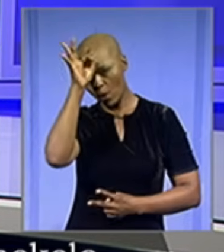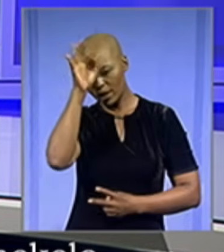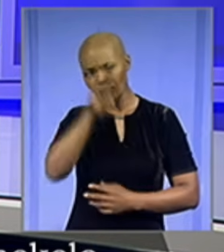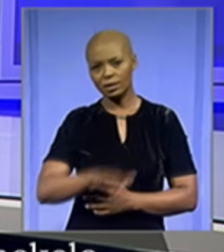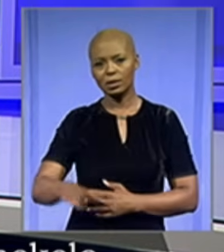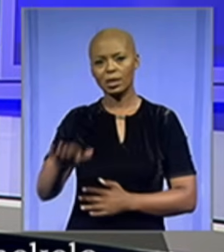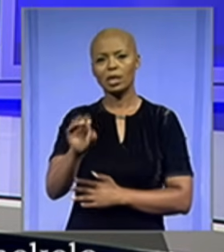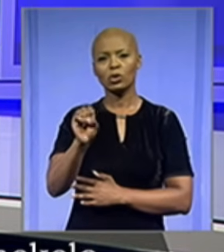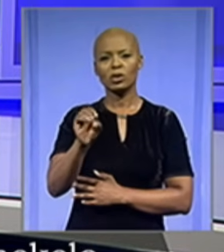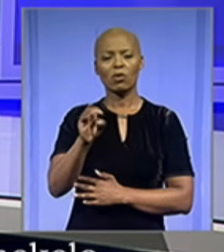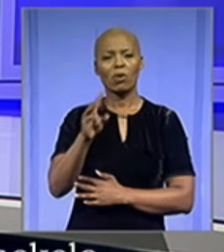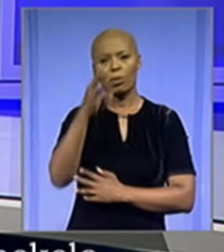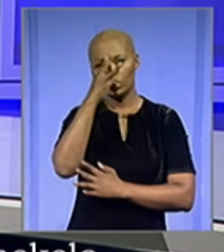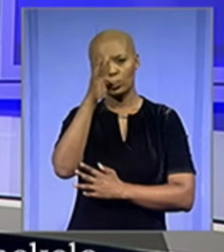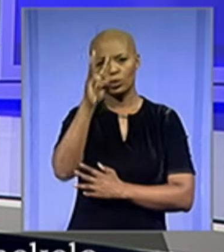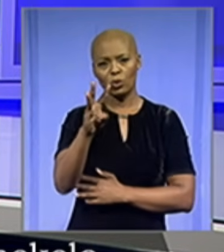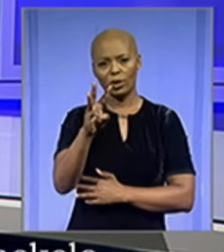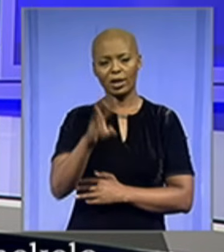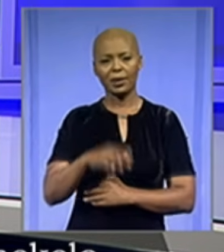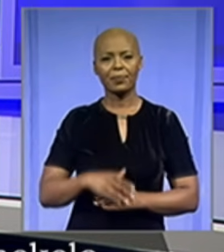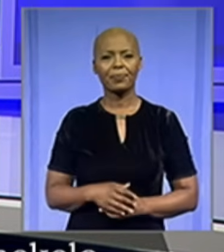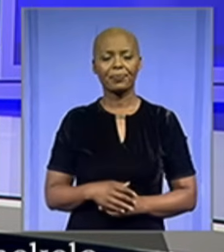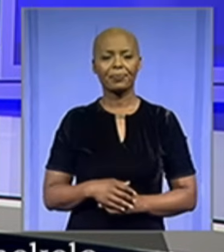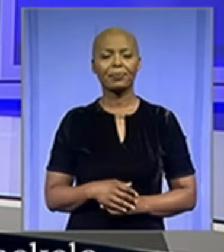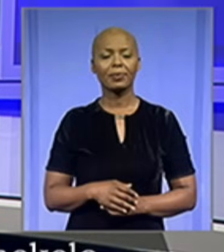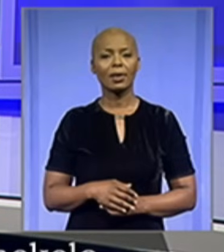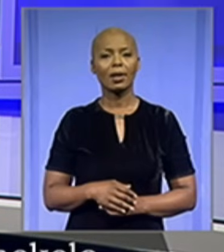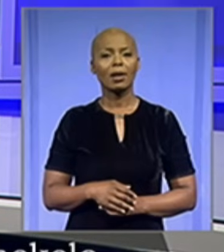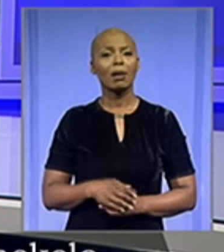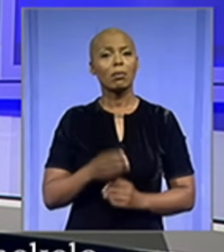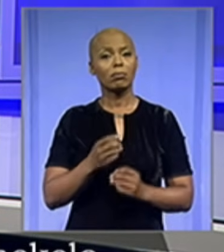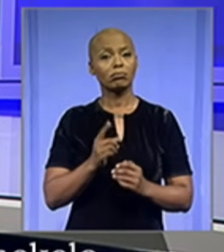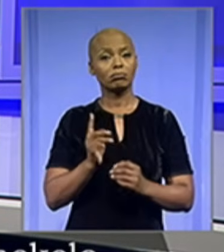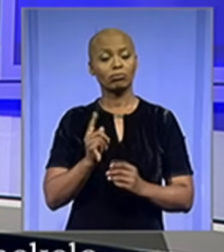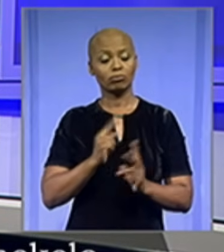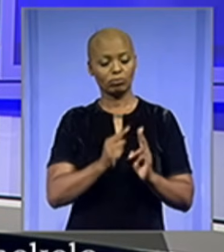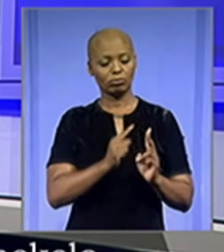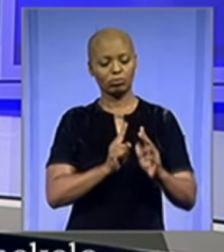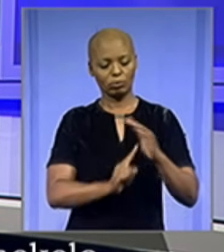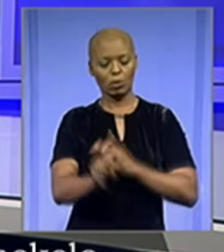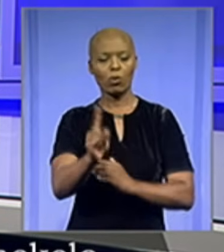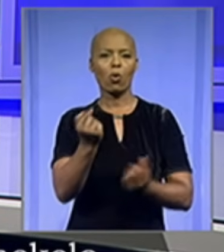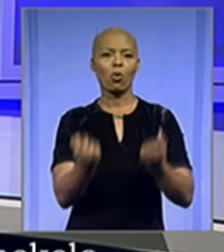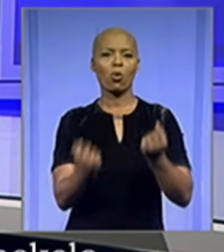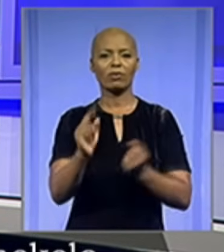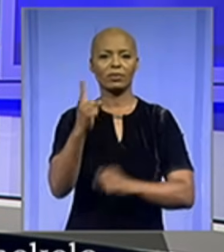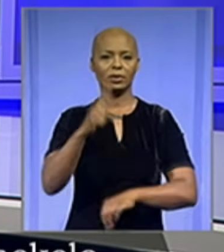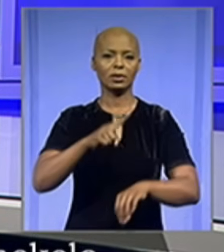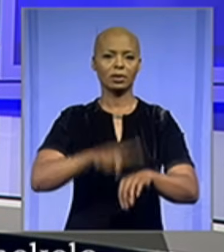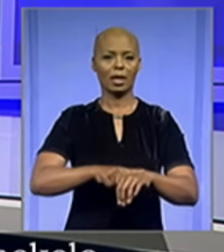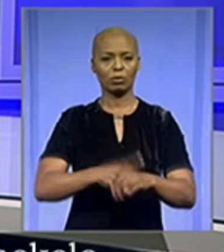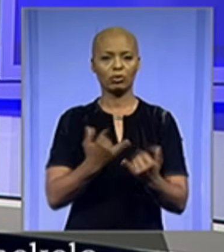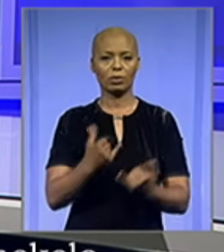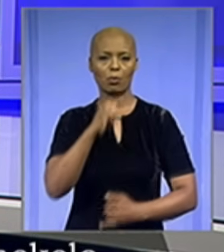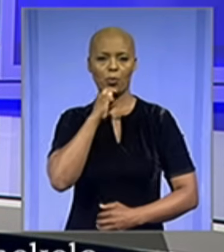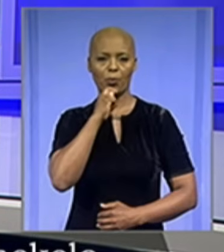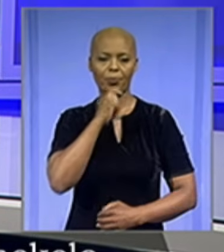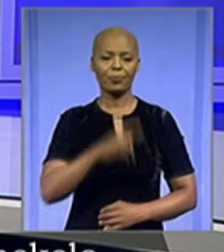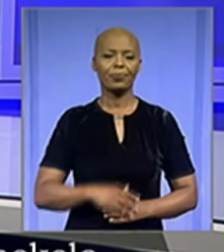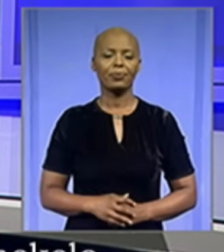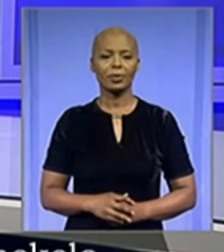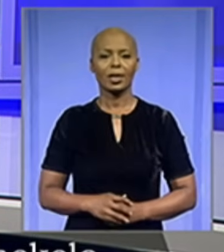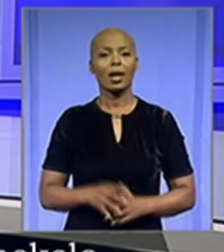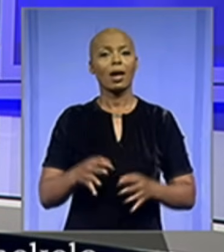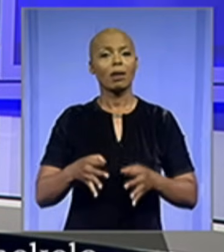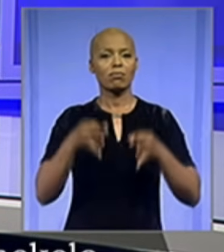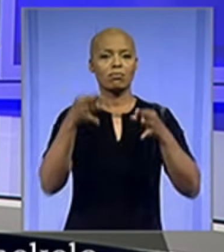kwa Soshanguve kwa bokone ba Pretoria ba ne ba tlhageletse kwa kgotlatshekelo lekgetlo la ntlha moso ono. Kgetsi